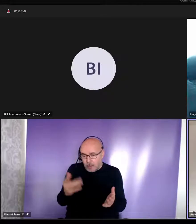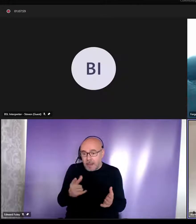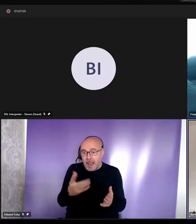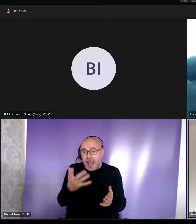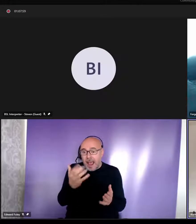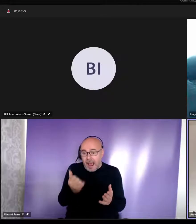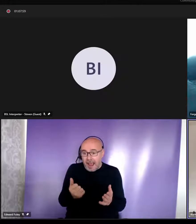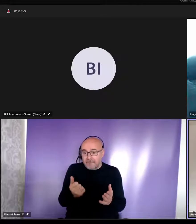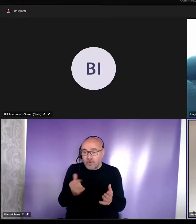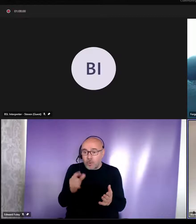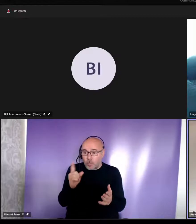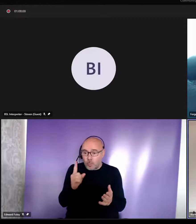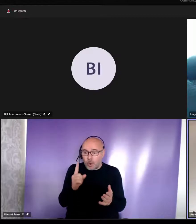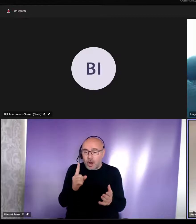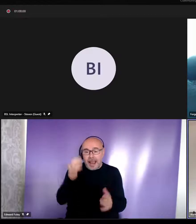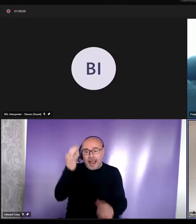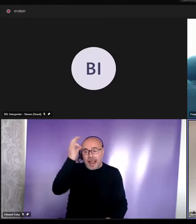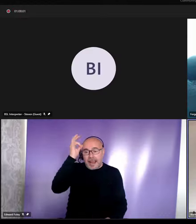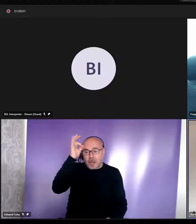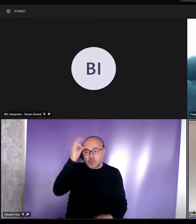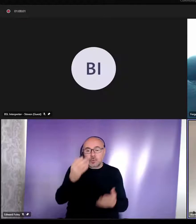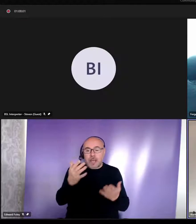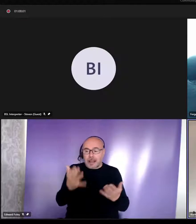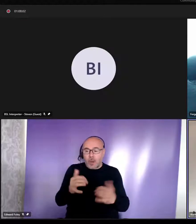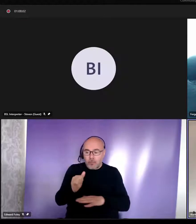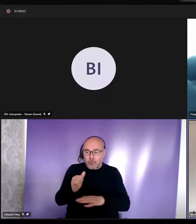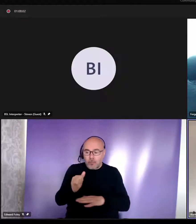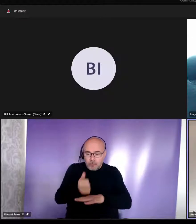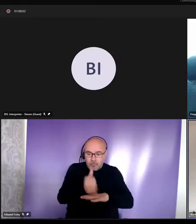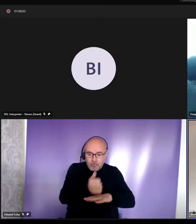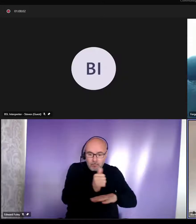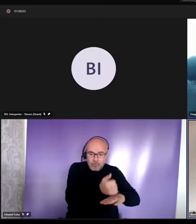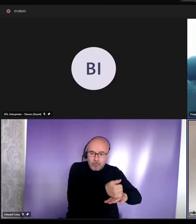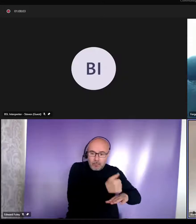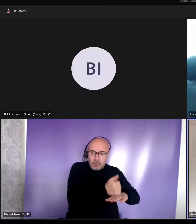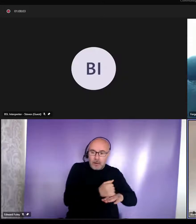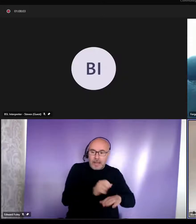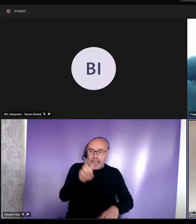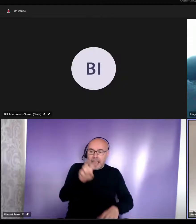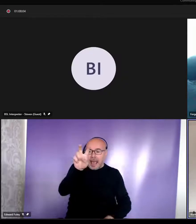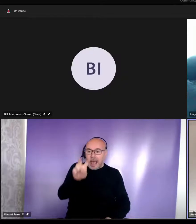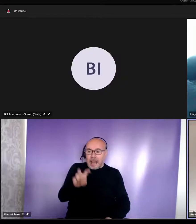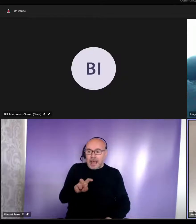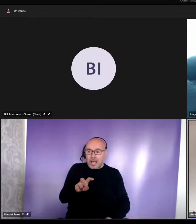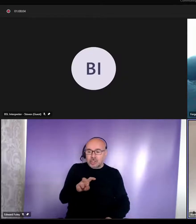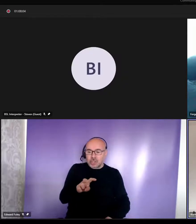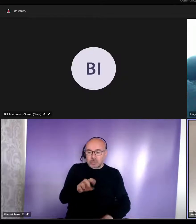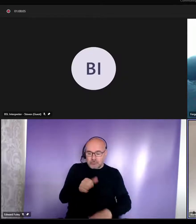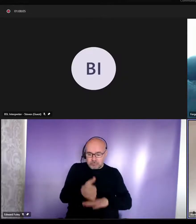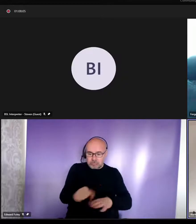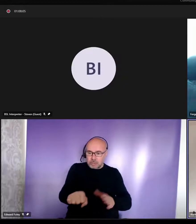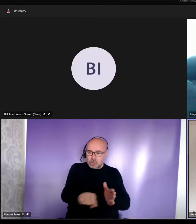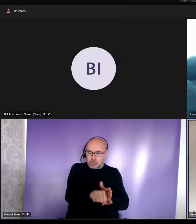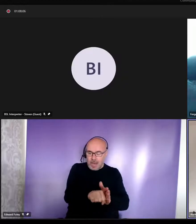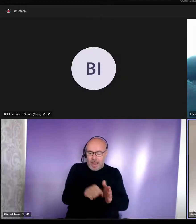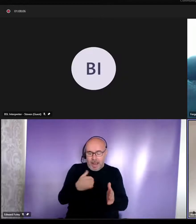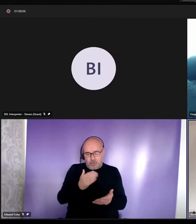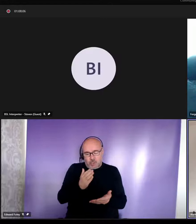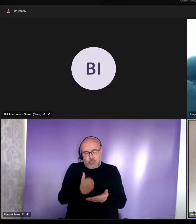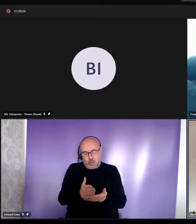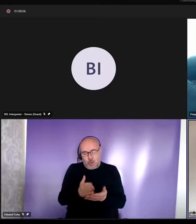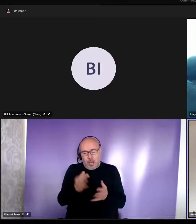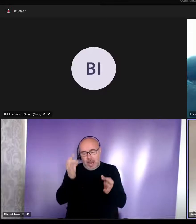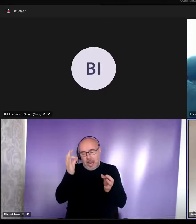the electrical EV chargers, and I'm sure it's something that the council will probably look at in the near